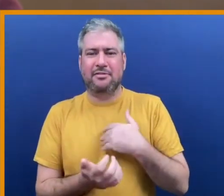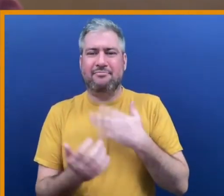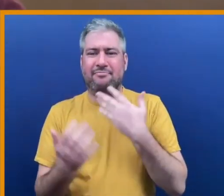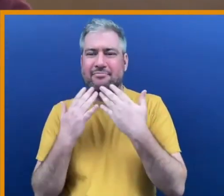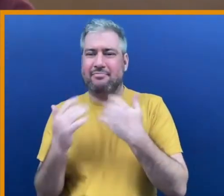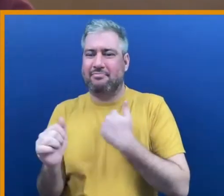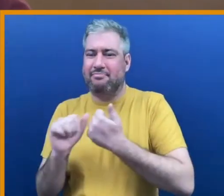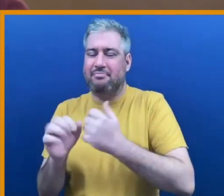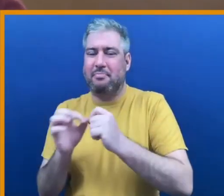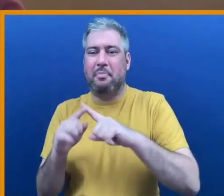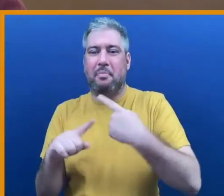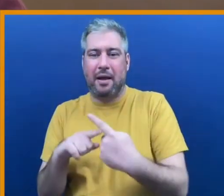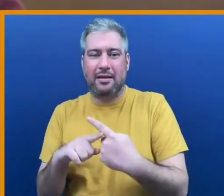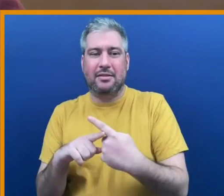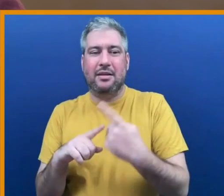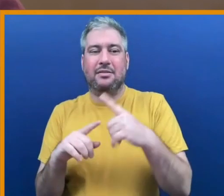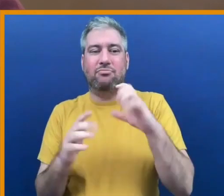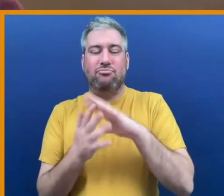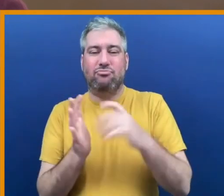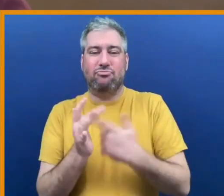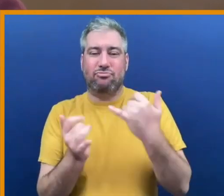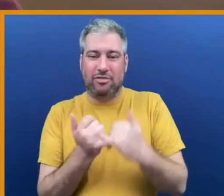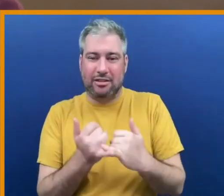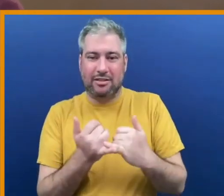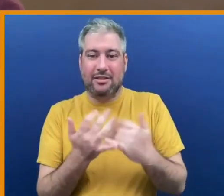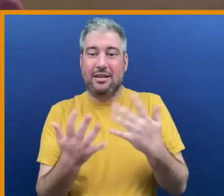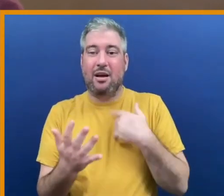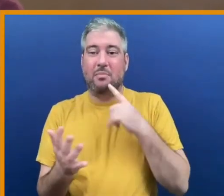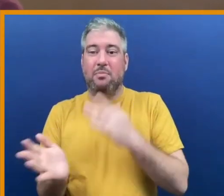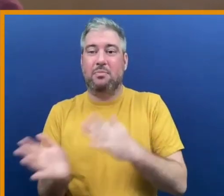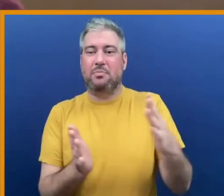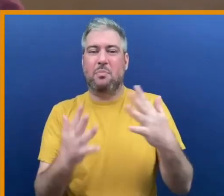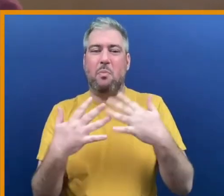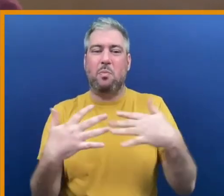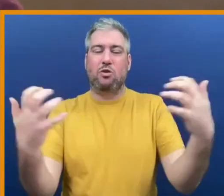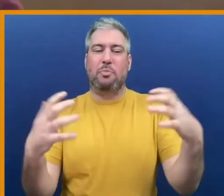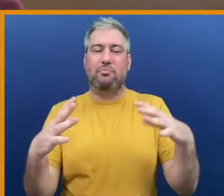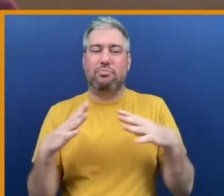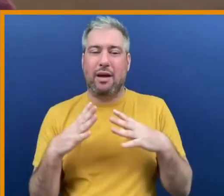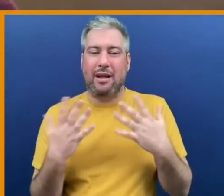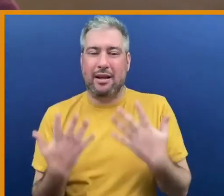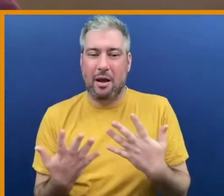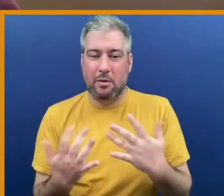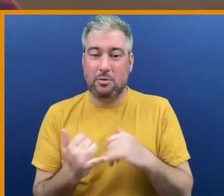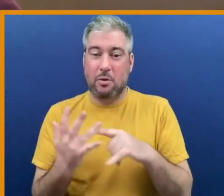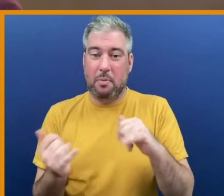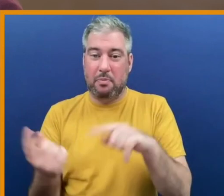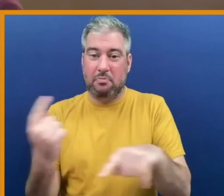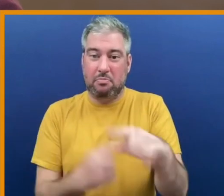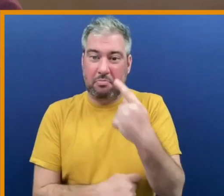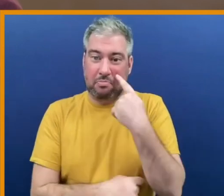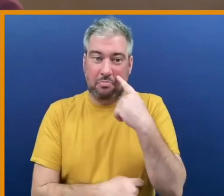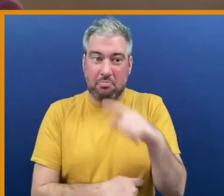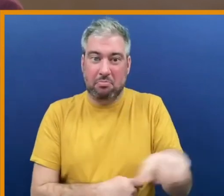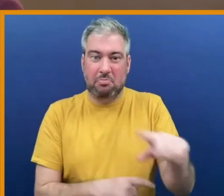moving to an auditorium break, so maybe go and check out some of the fringes or exhibition stands, or maybe even try the networking. You